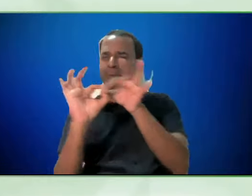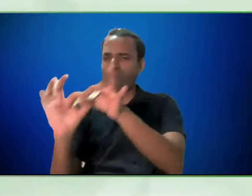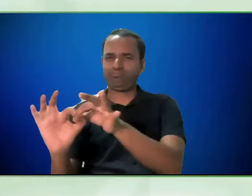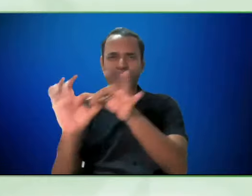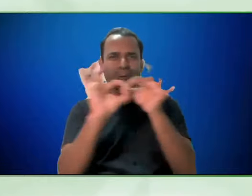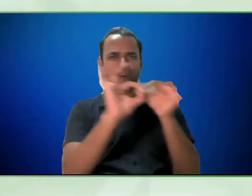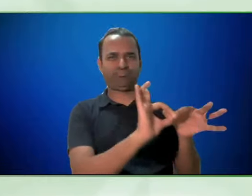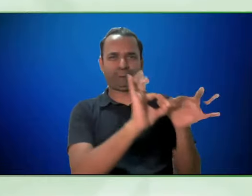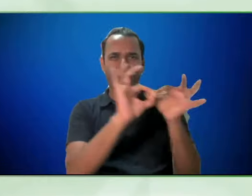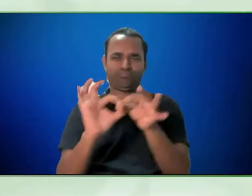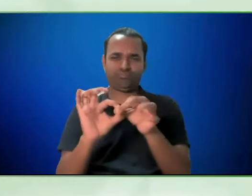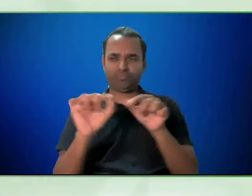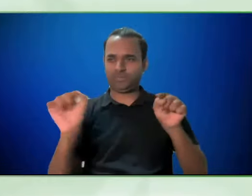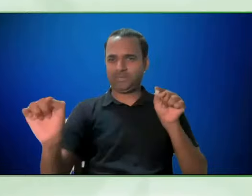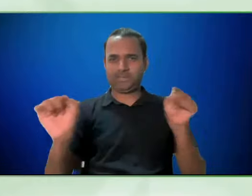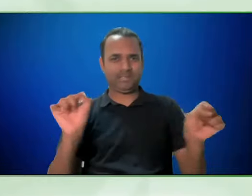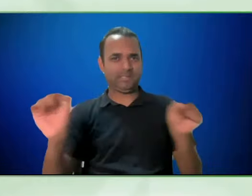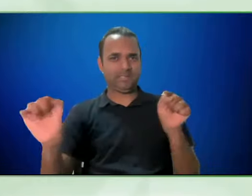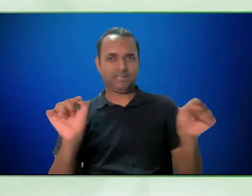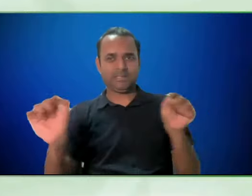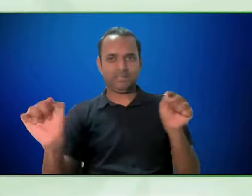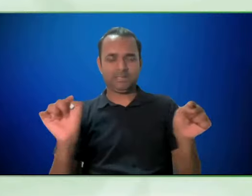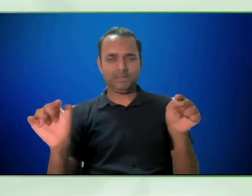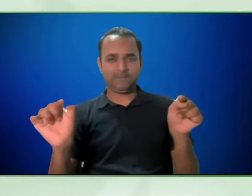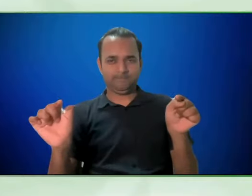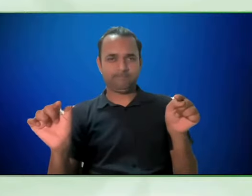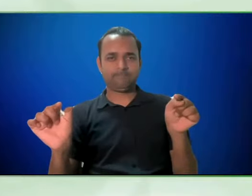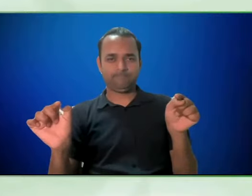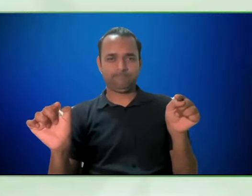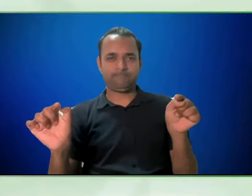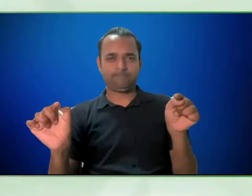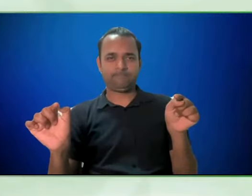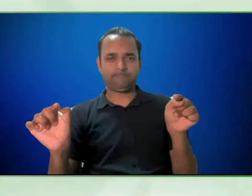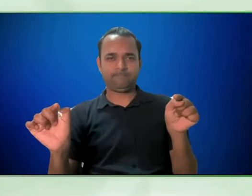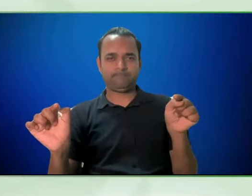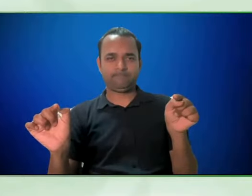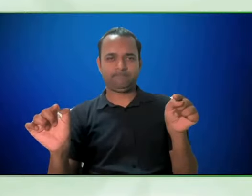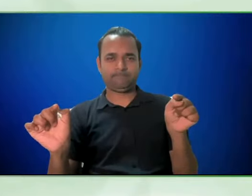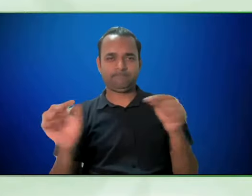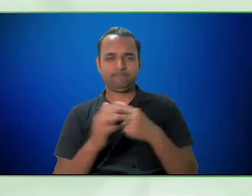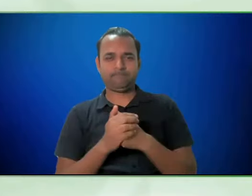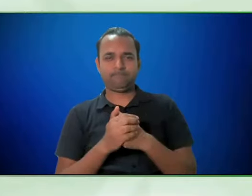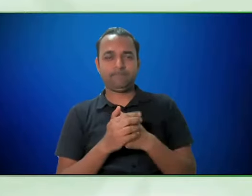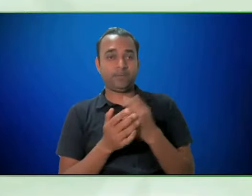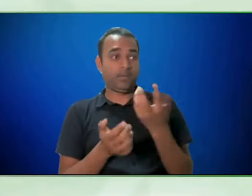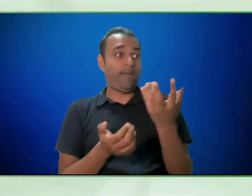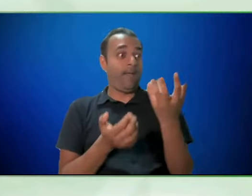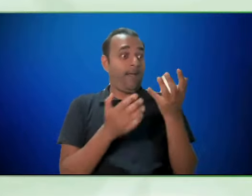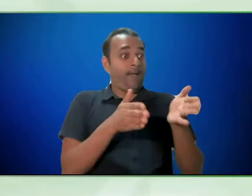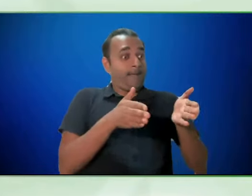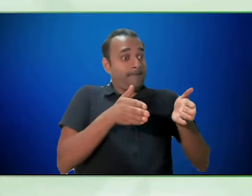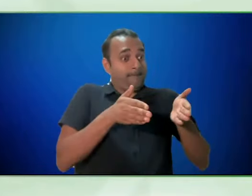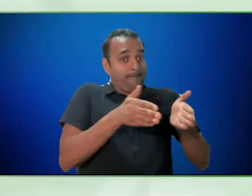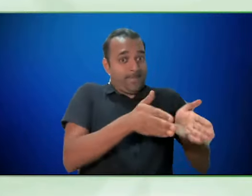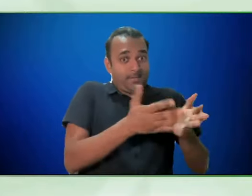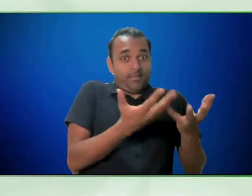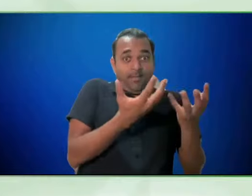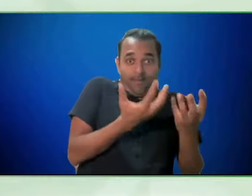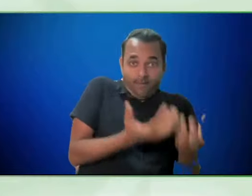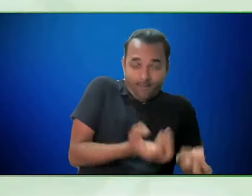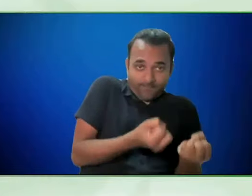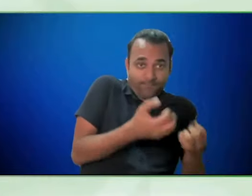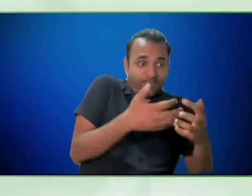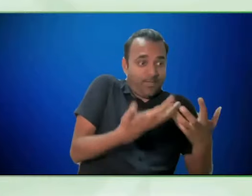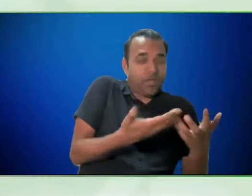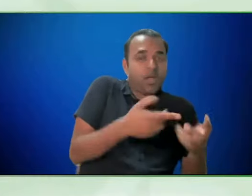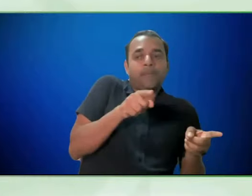some kind of causal relationship between it. the last thing also I can say that it